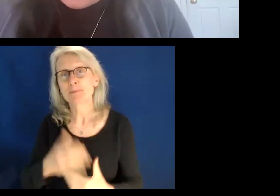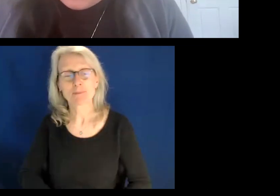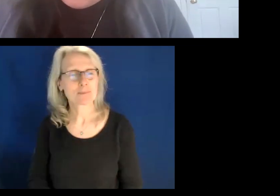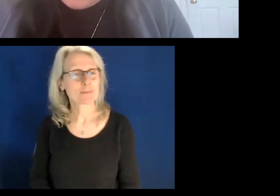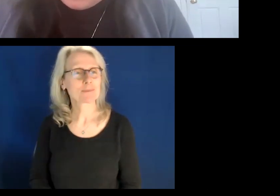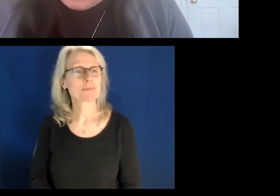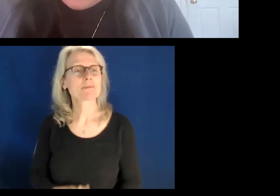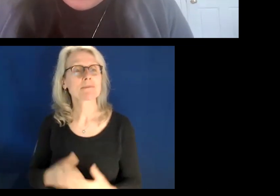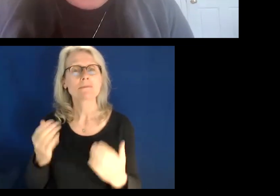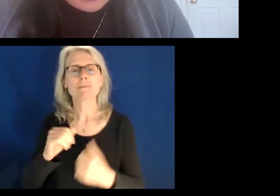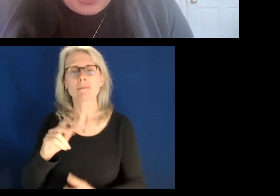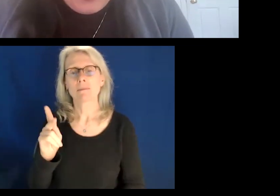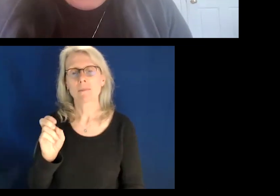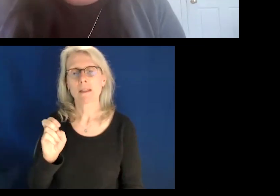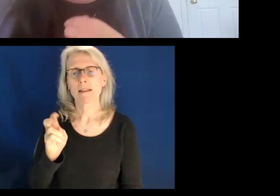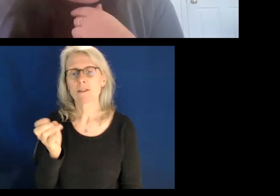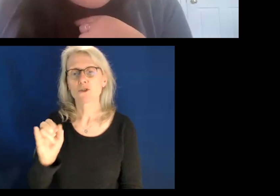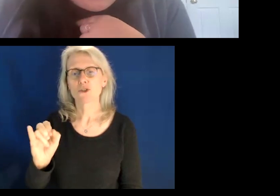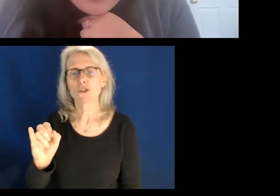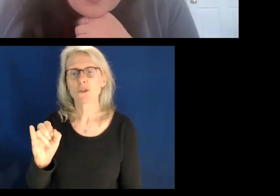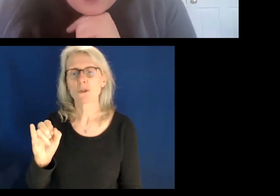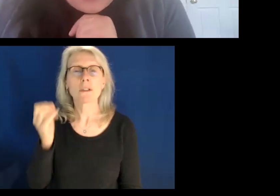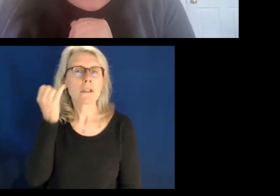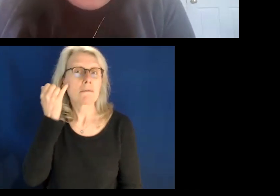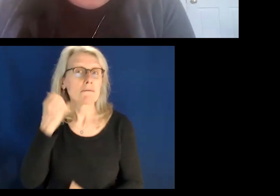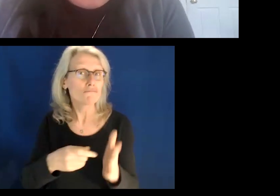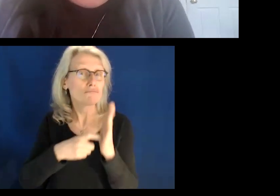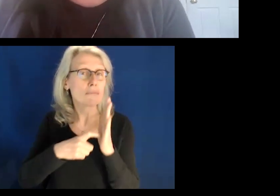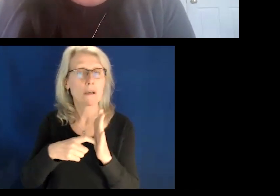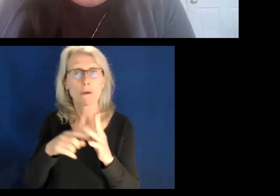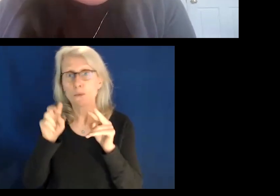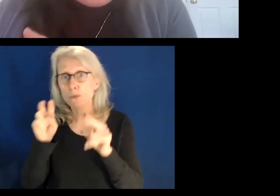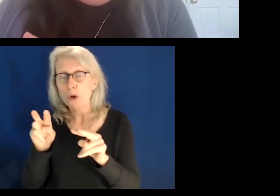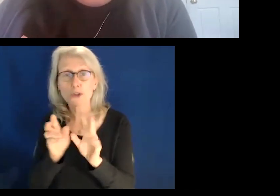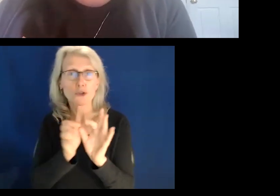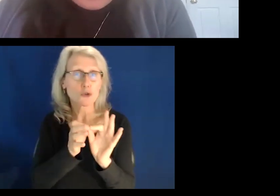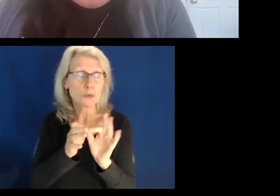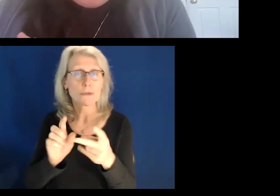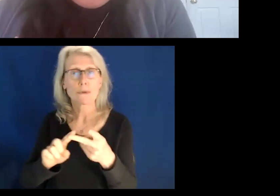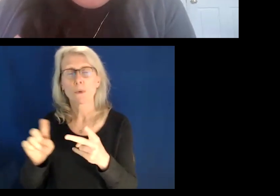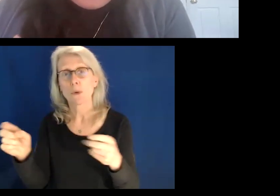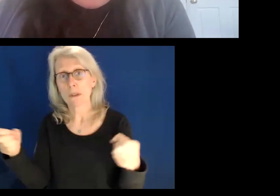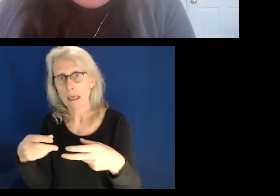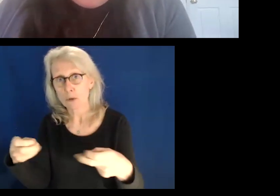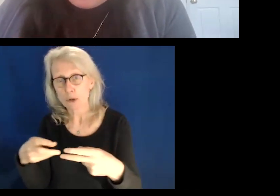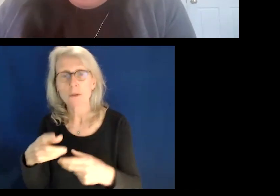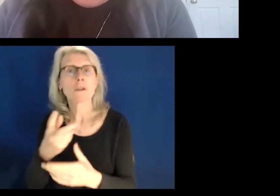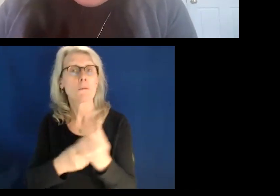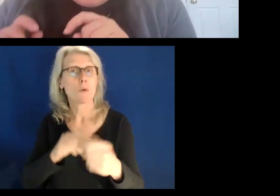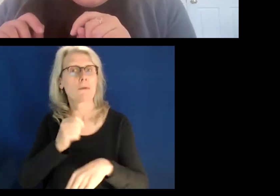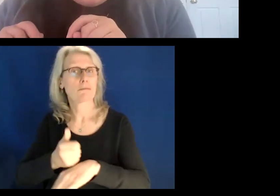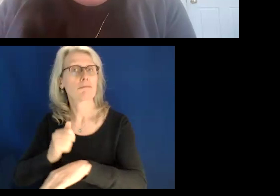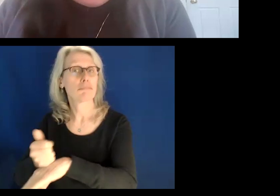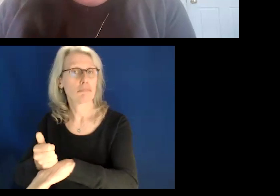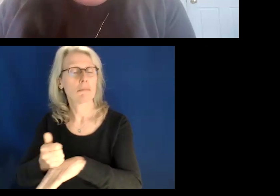Yes, and as Kenji said in the chat, if you require ASL interpretation or captions, we have those both enabled. You'll see